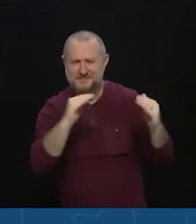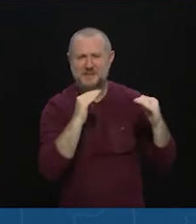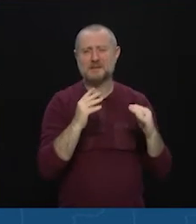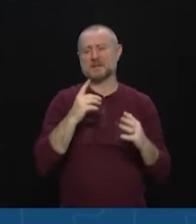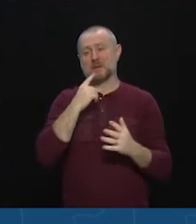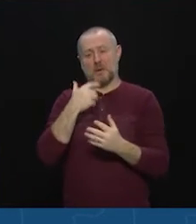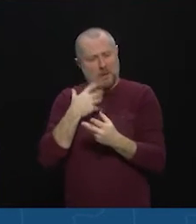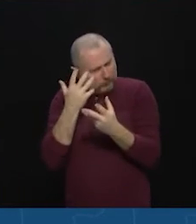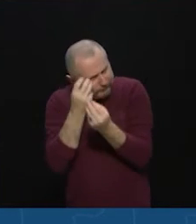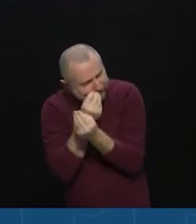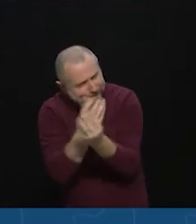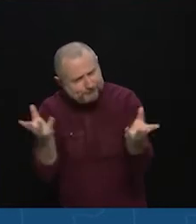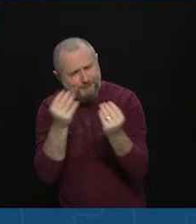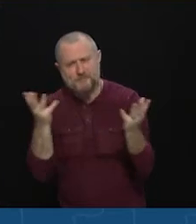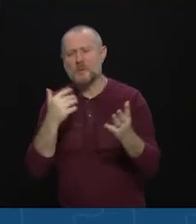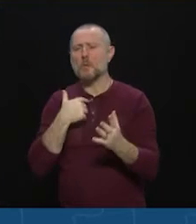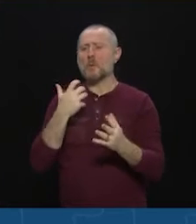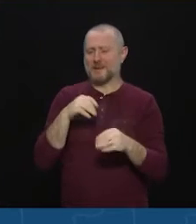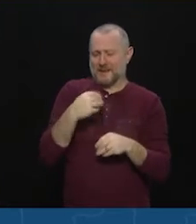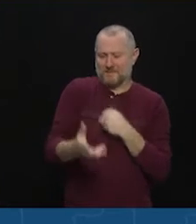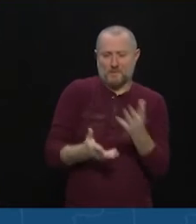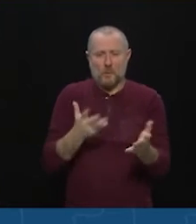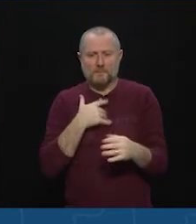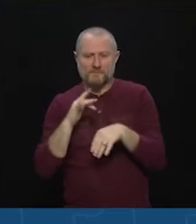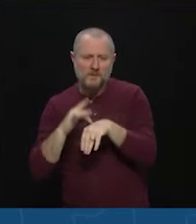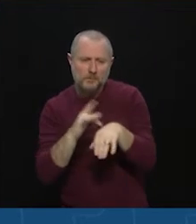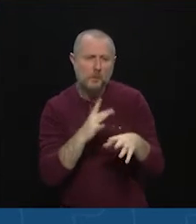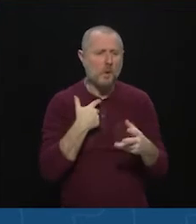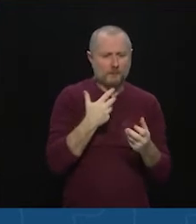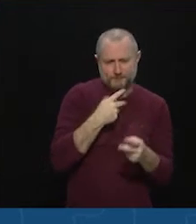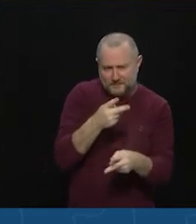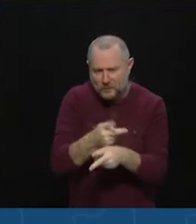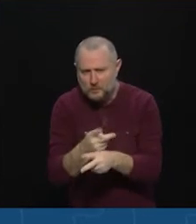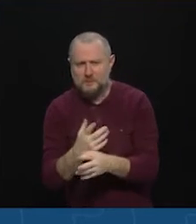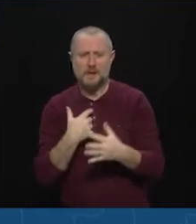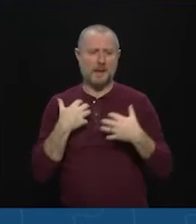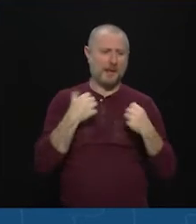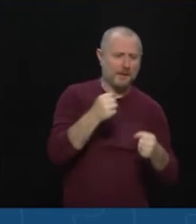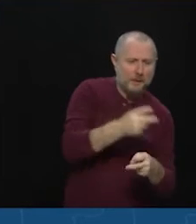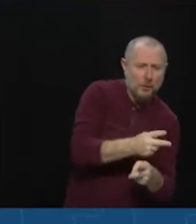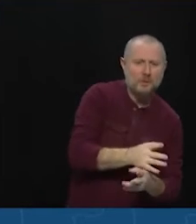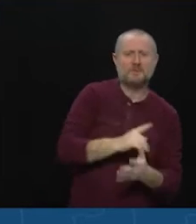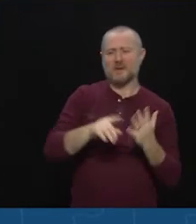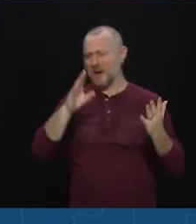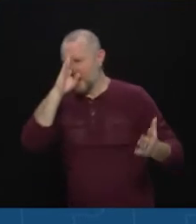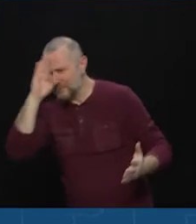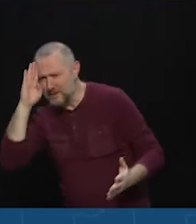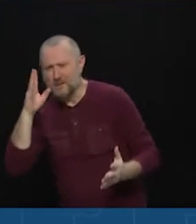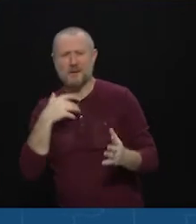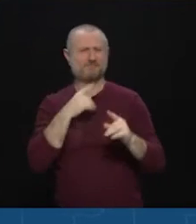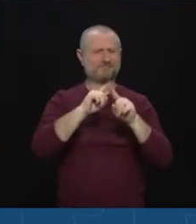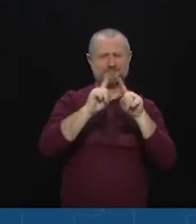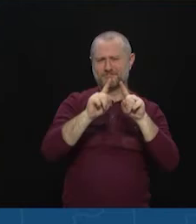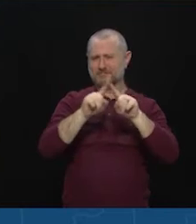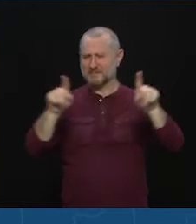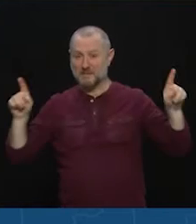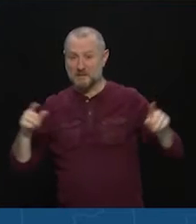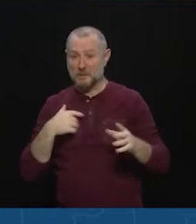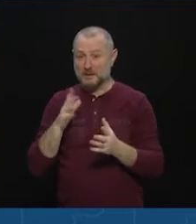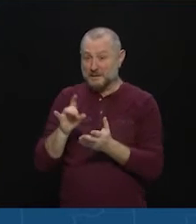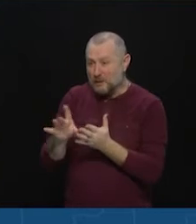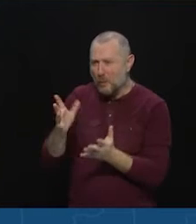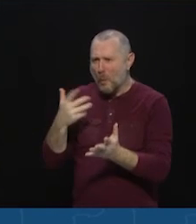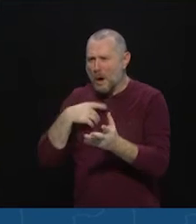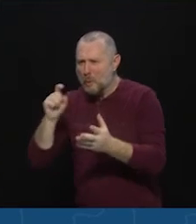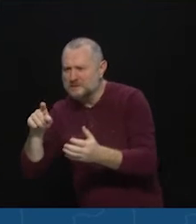people, whether it's with getting assistance for child care centers, health care, our hospitals, people in need of eviction assistance. So I want to thank